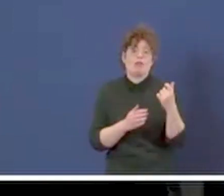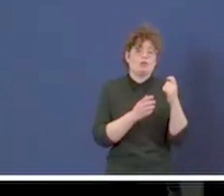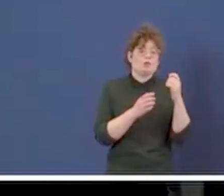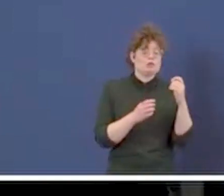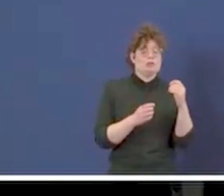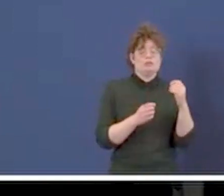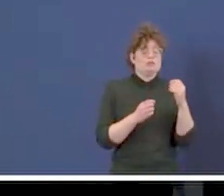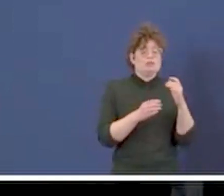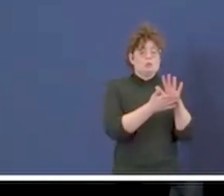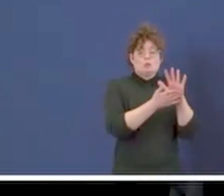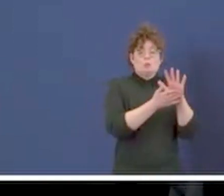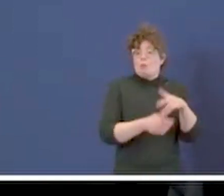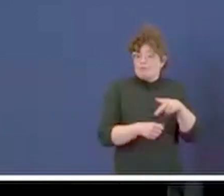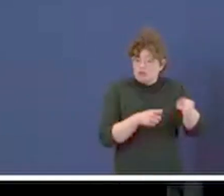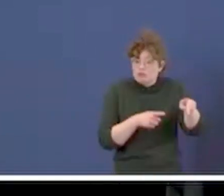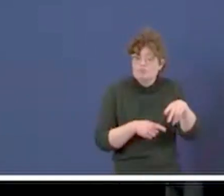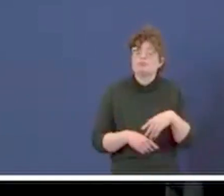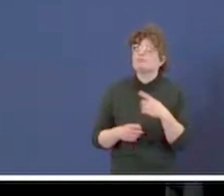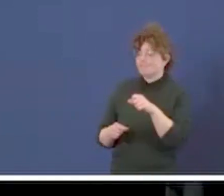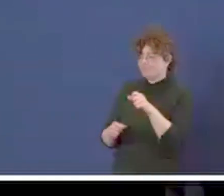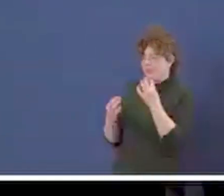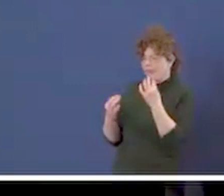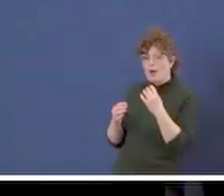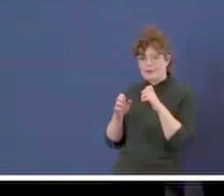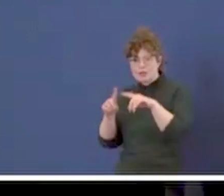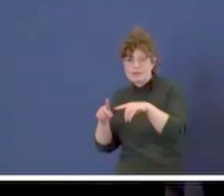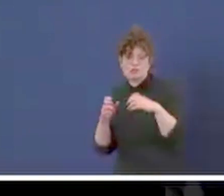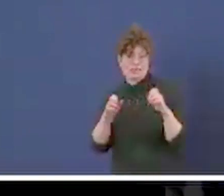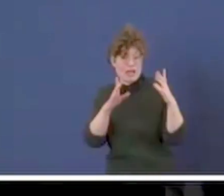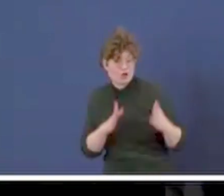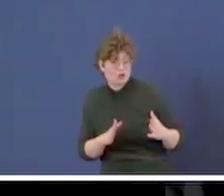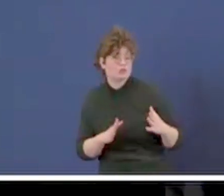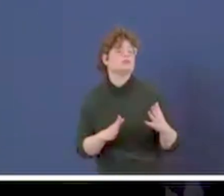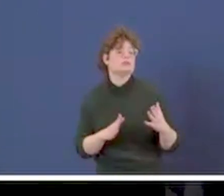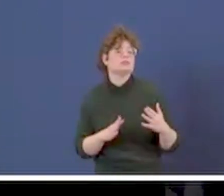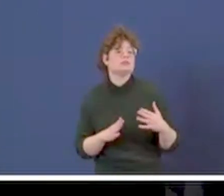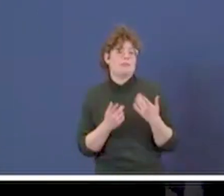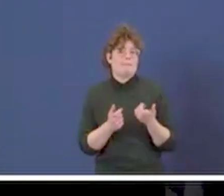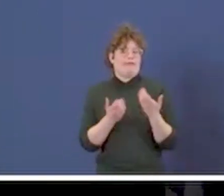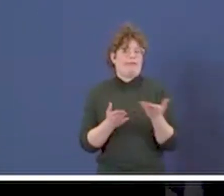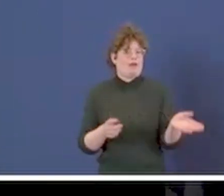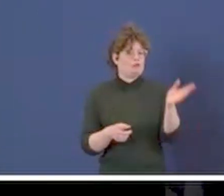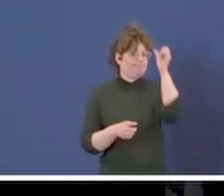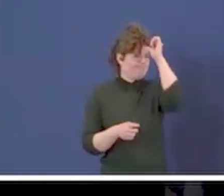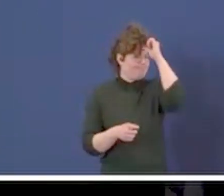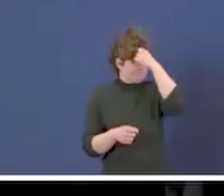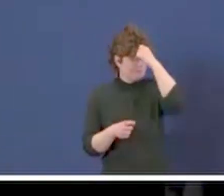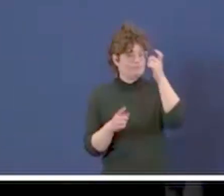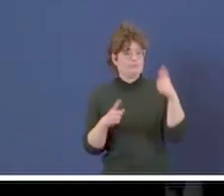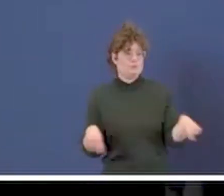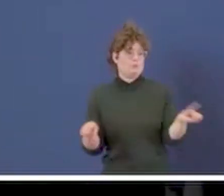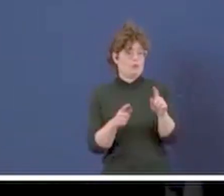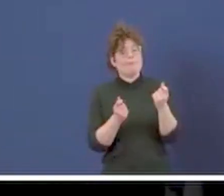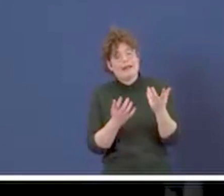Yeah, I think when you think about education and educators, the big thing to remember, and all of you